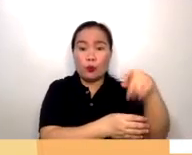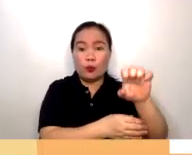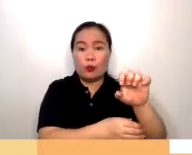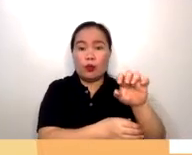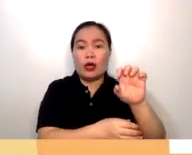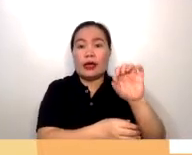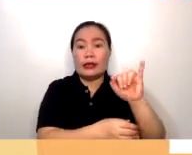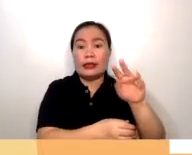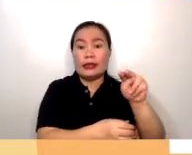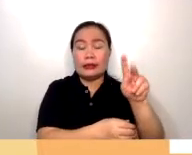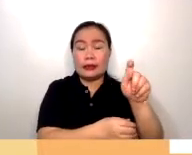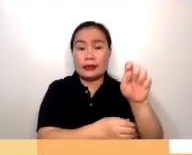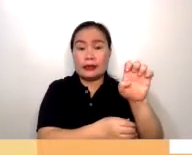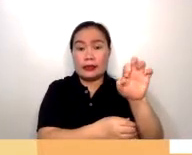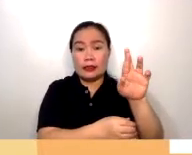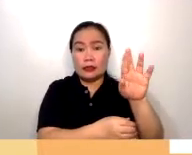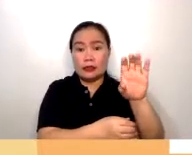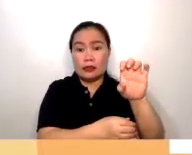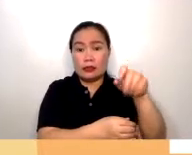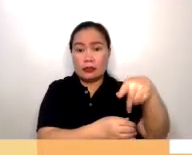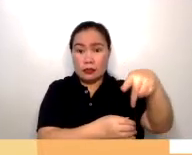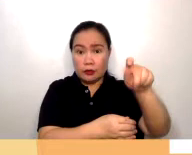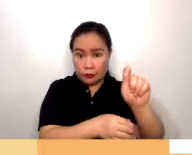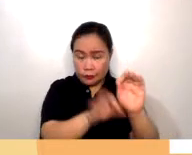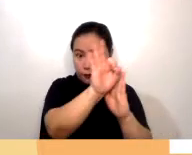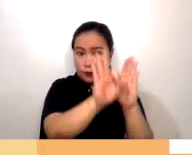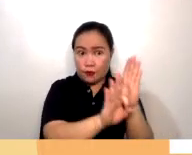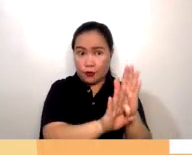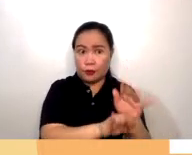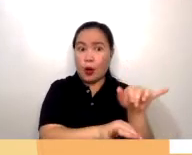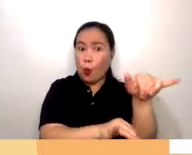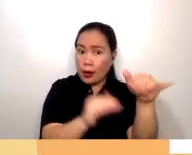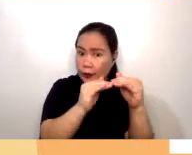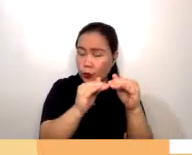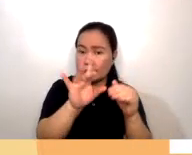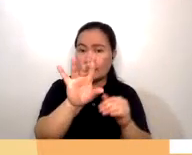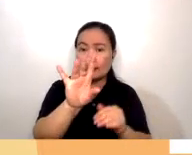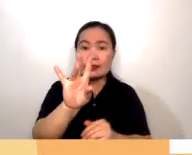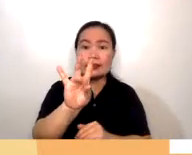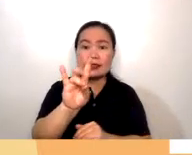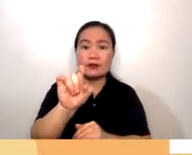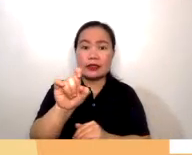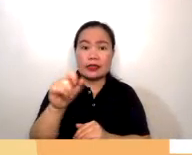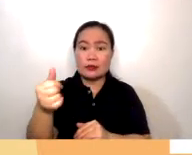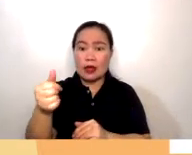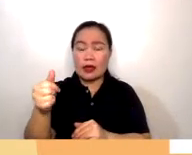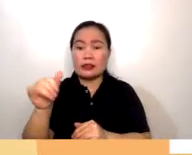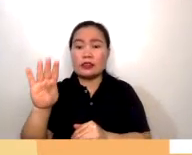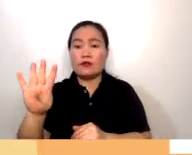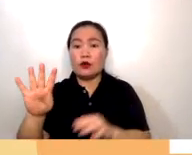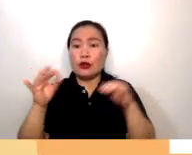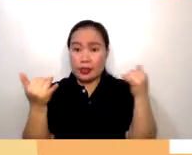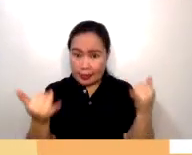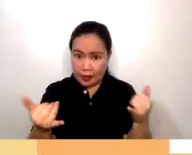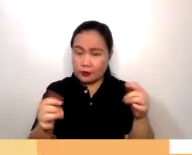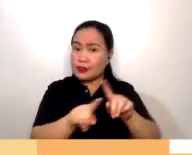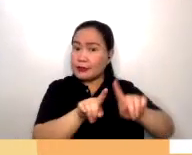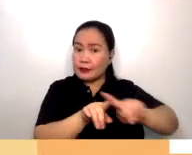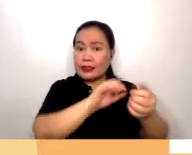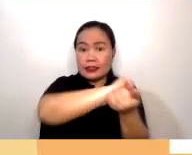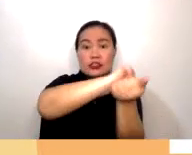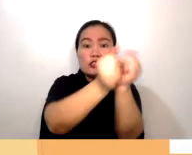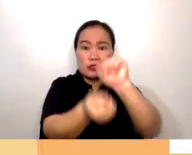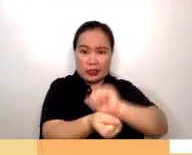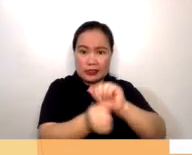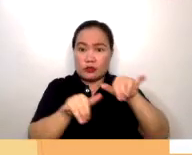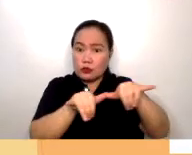form. So, y equals 7x plus 4. Gagawin natin siya ngayong standard form.